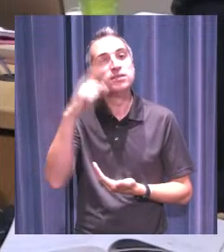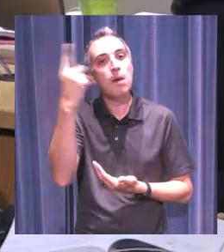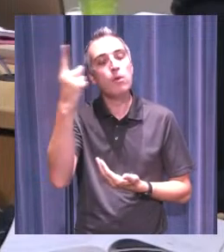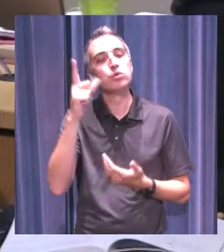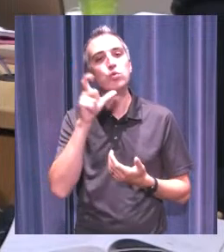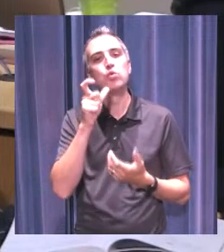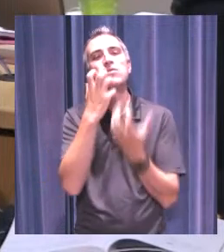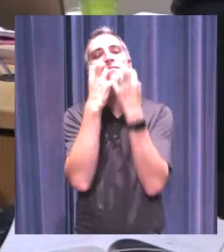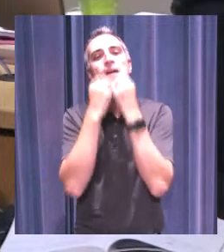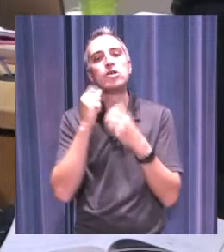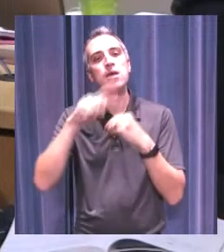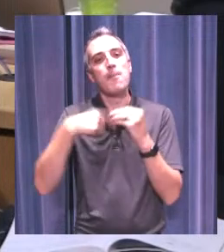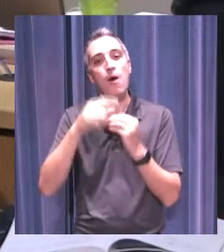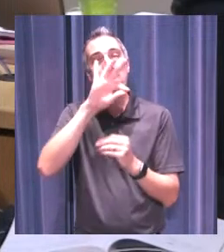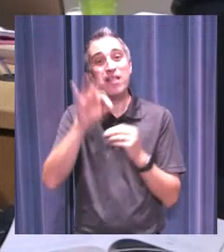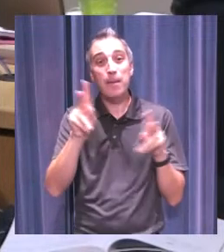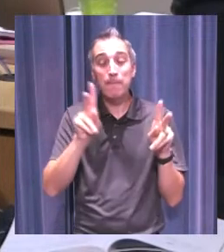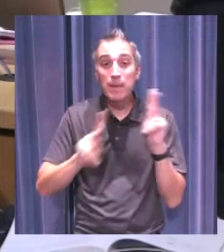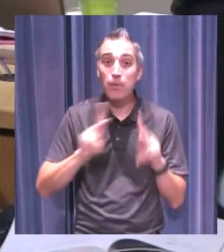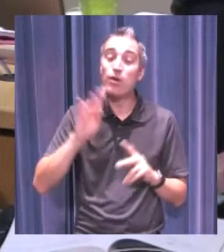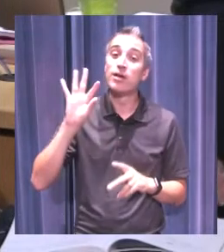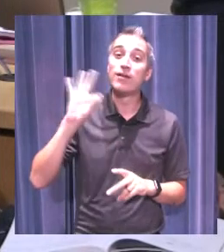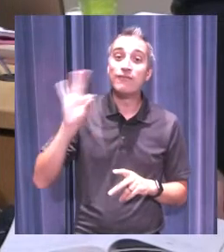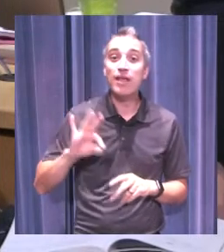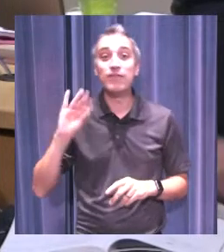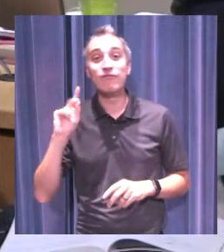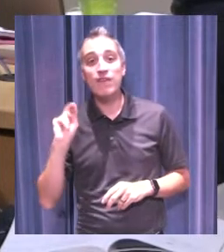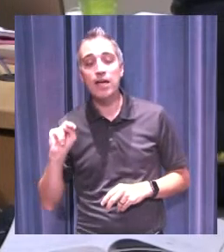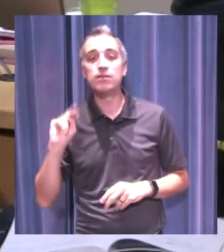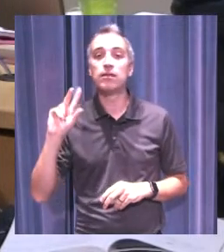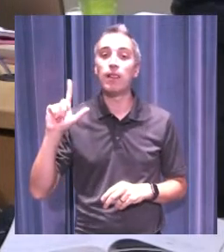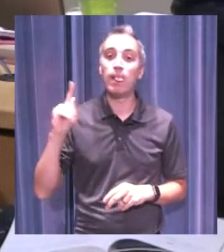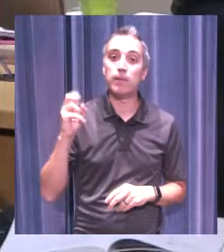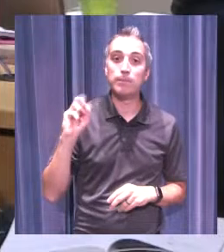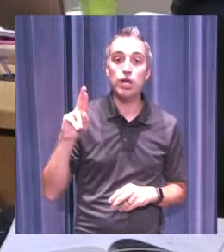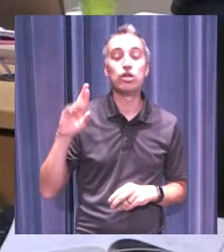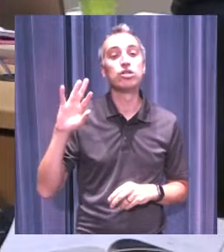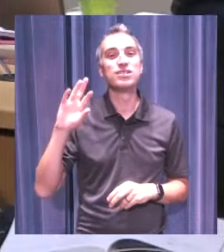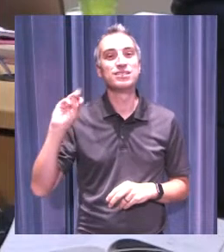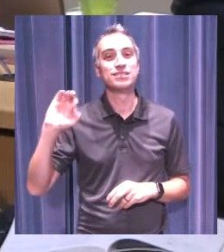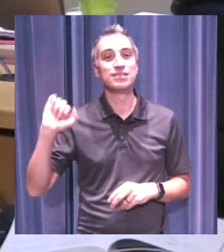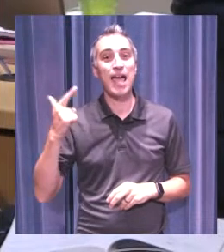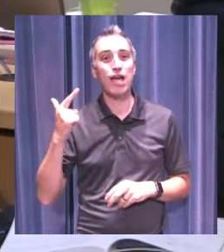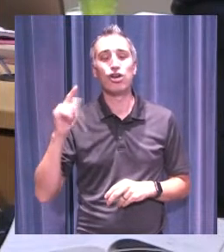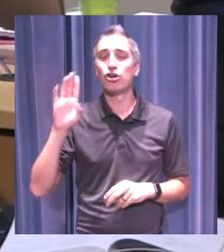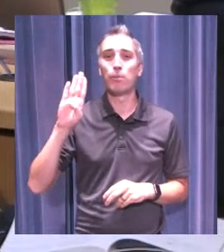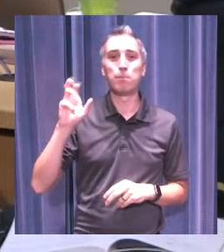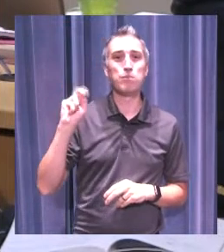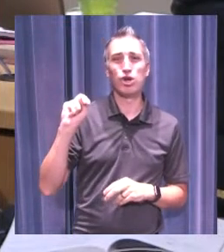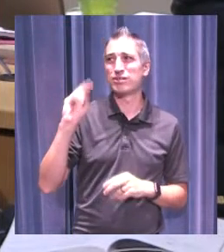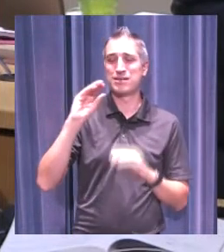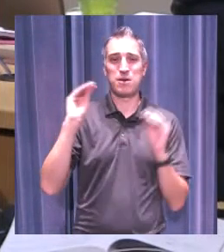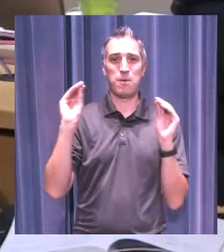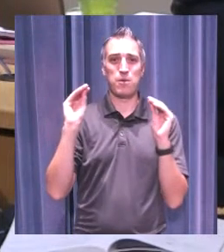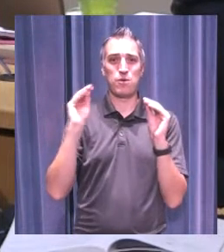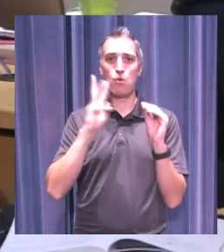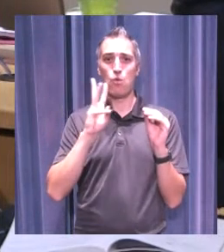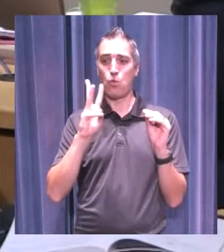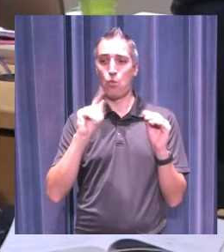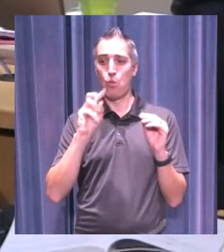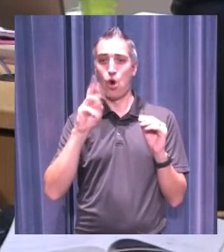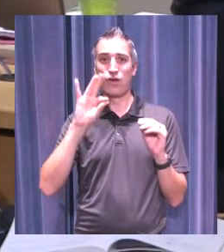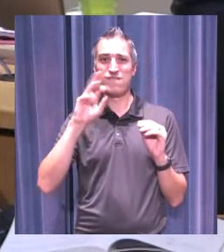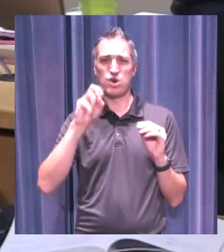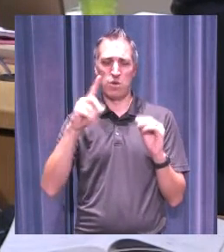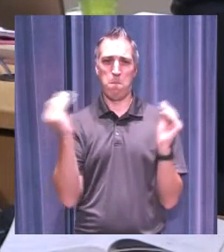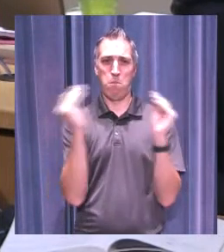well-being of the citizens of Flint, Fenton, Saginaw, Lapeer, Burton, Waterford, and more. This college needs someone who cares about the